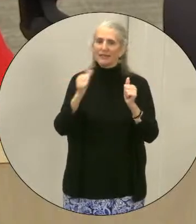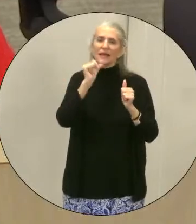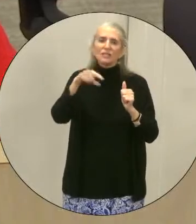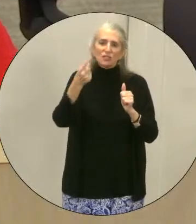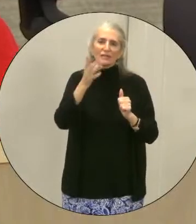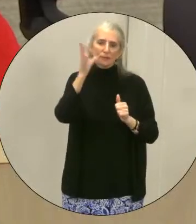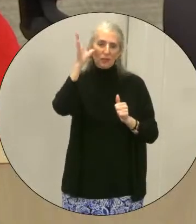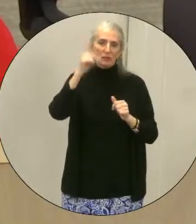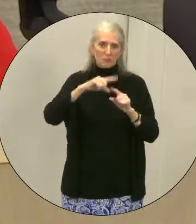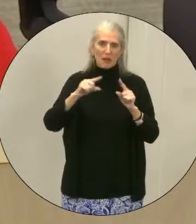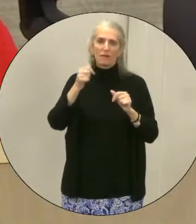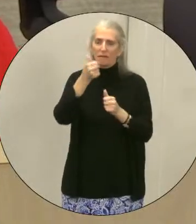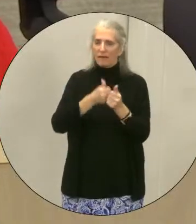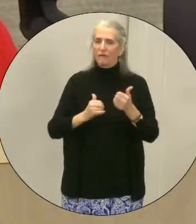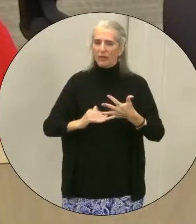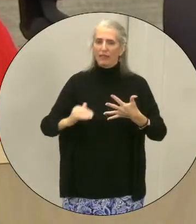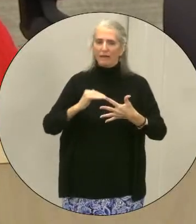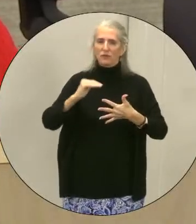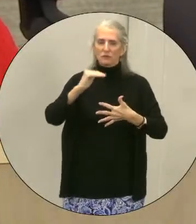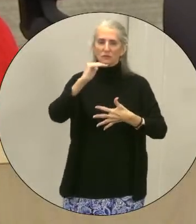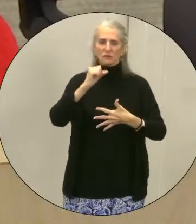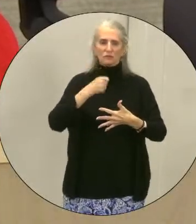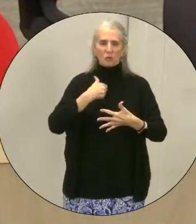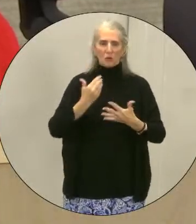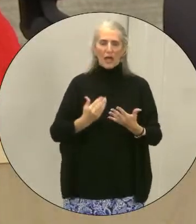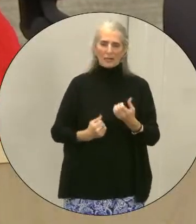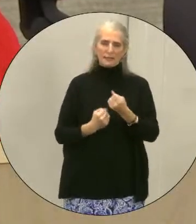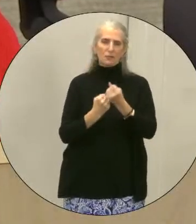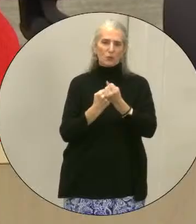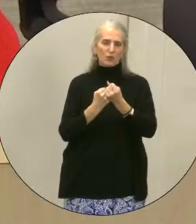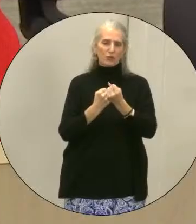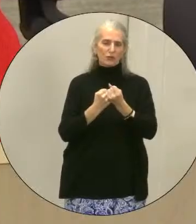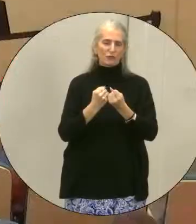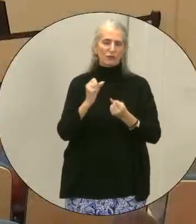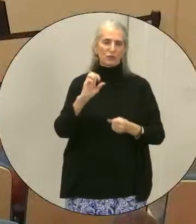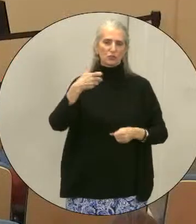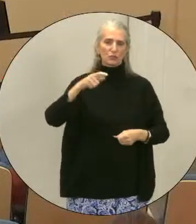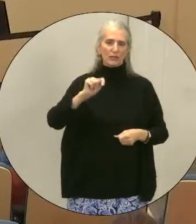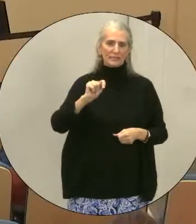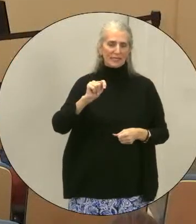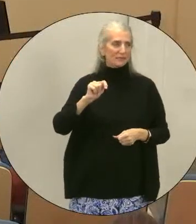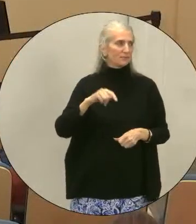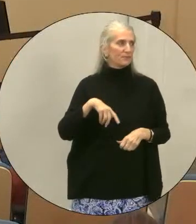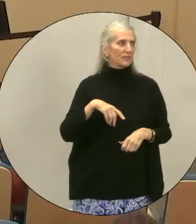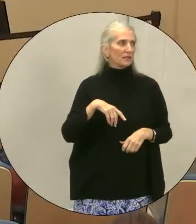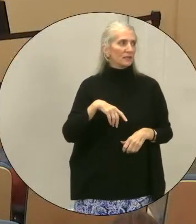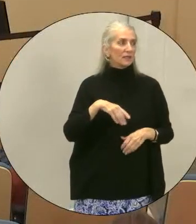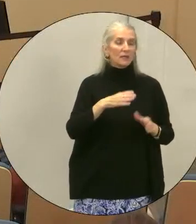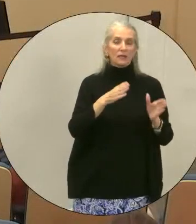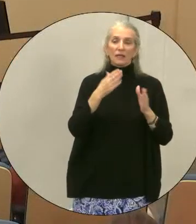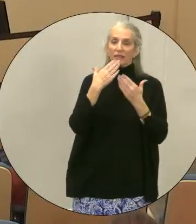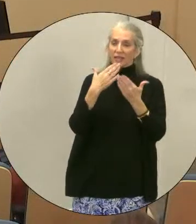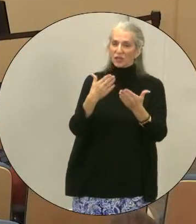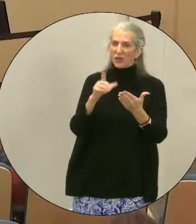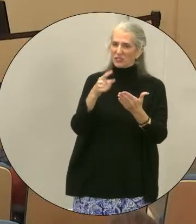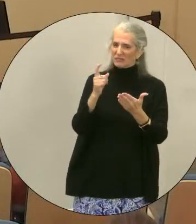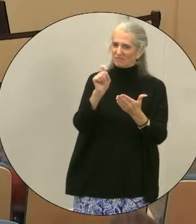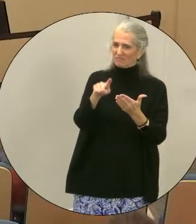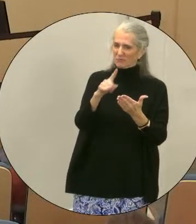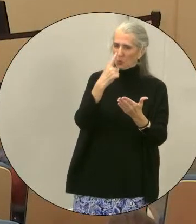So I am fully supportive of our state superintendent as well. Thank you. And I just asked the trustees if you could speak into